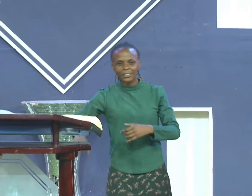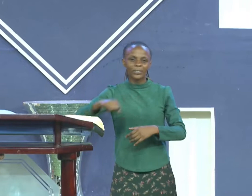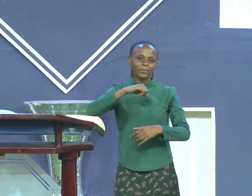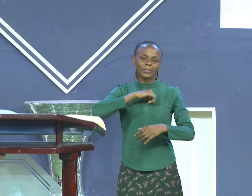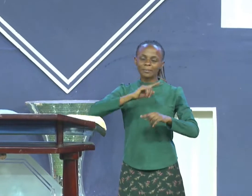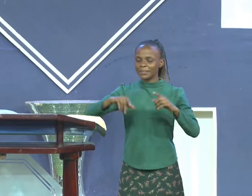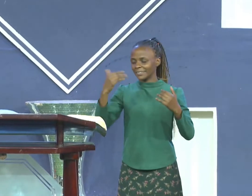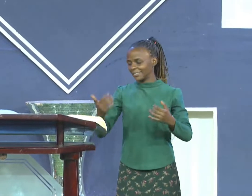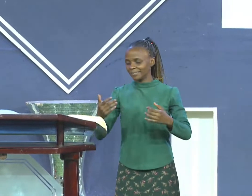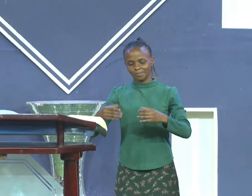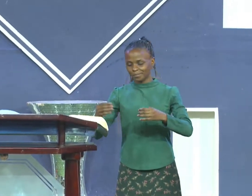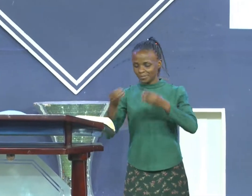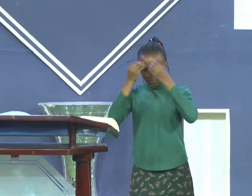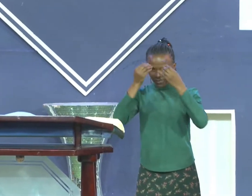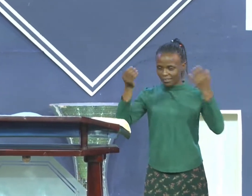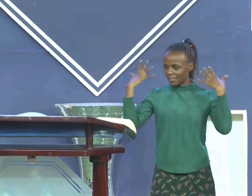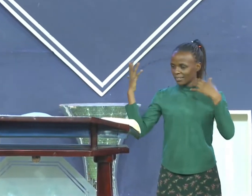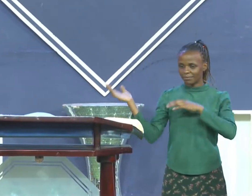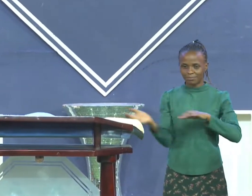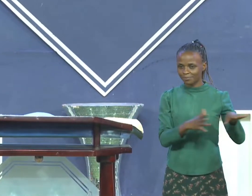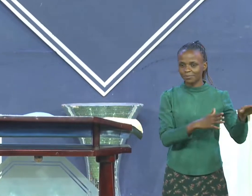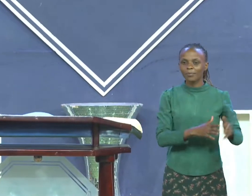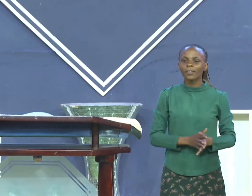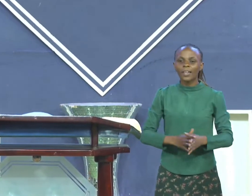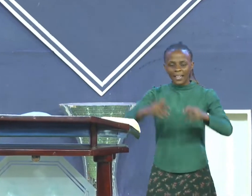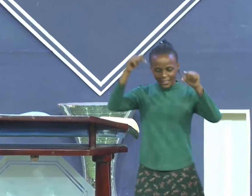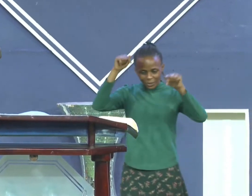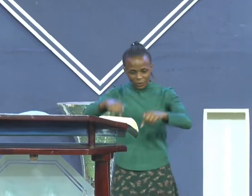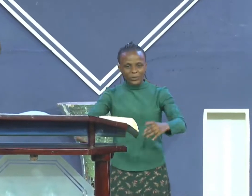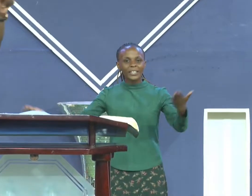Probably you had thought about marrying and then you packed it somewhere in the basket.